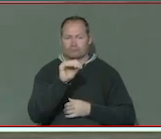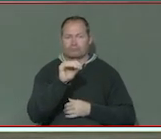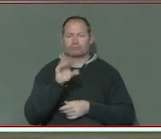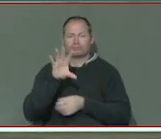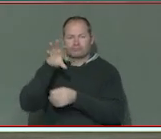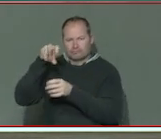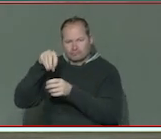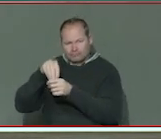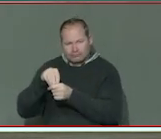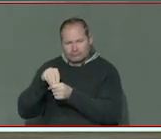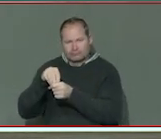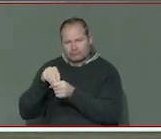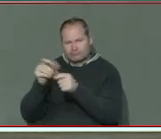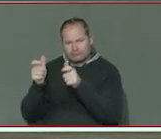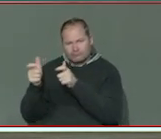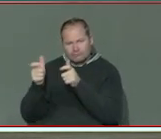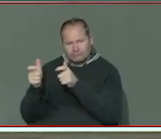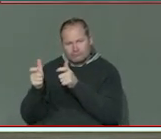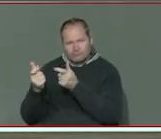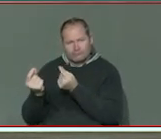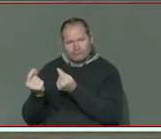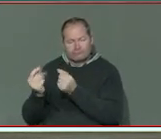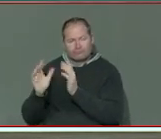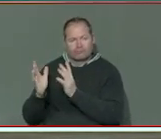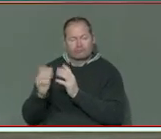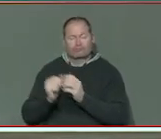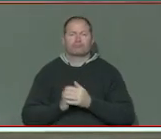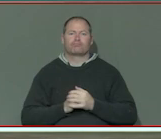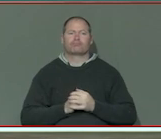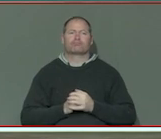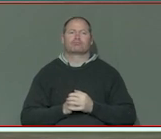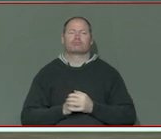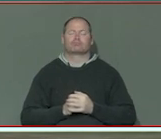correct the problem. So the one of more than a